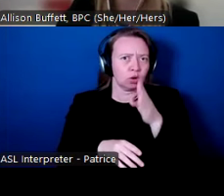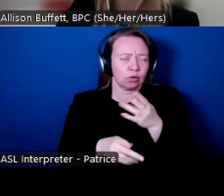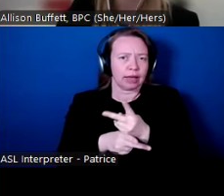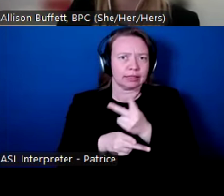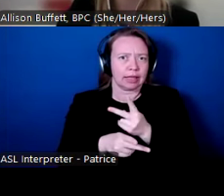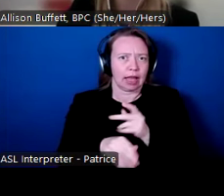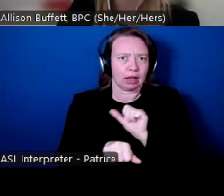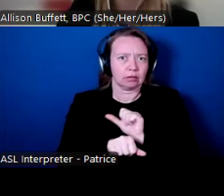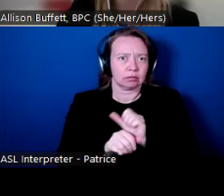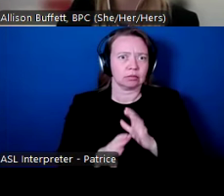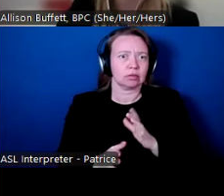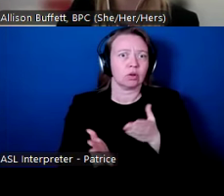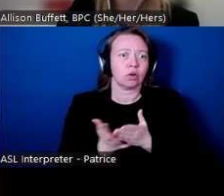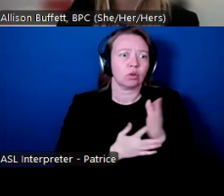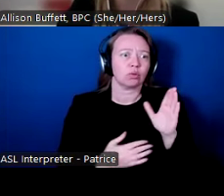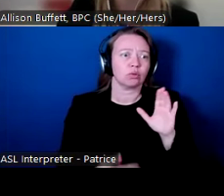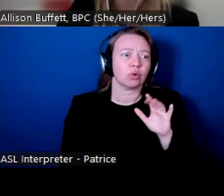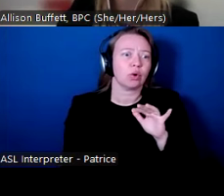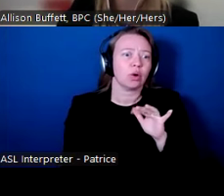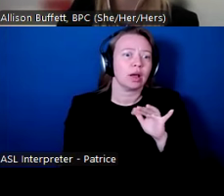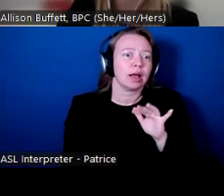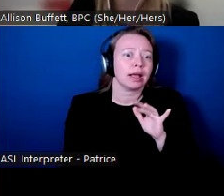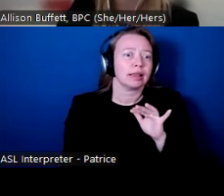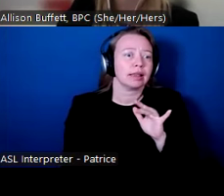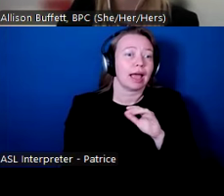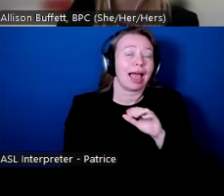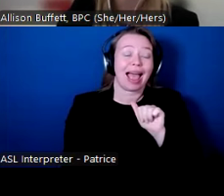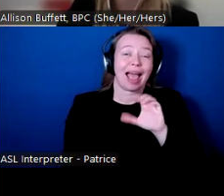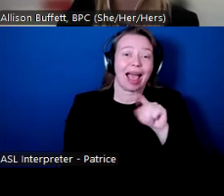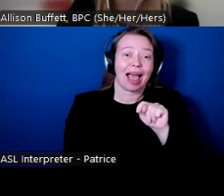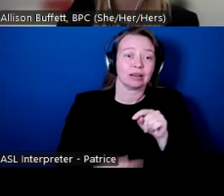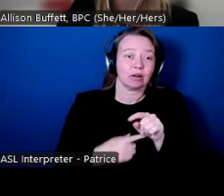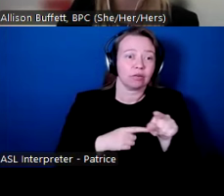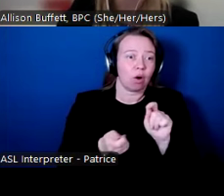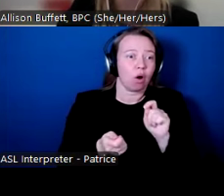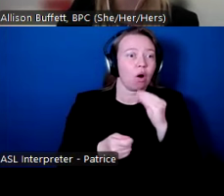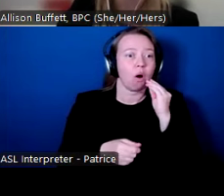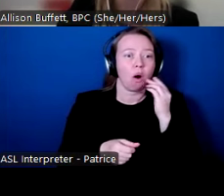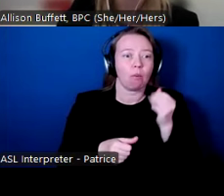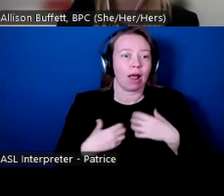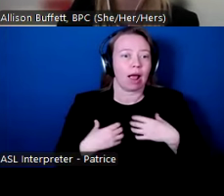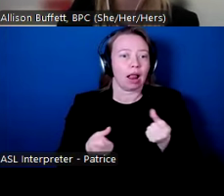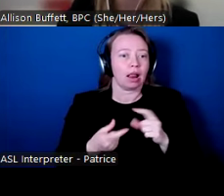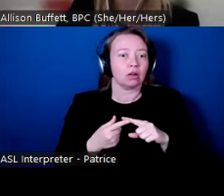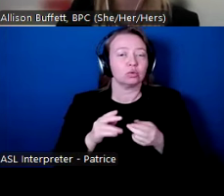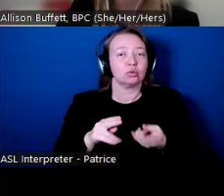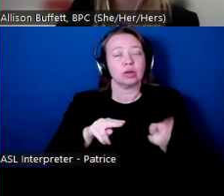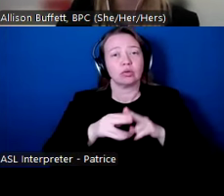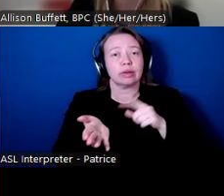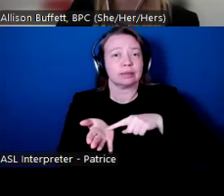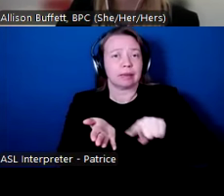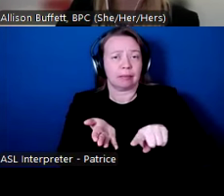the American Rescue Plan Act, many states have adopted innovative strategies to increase compensation.